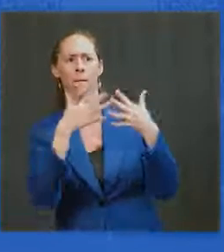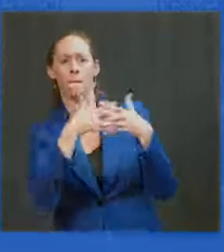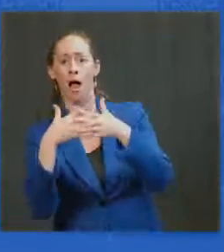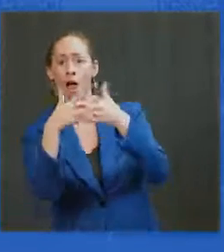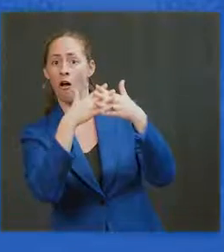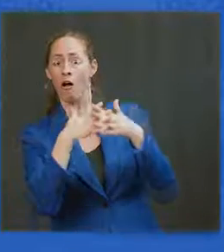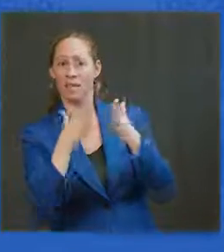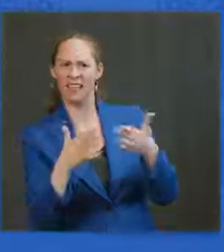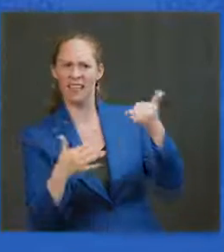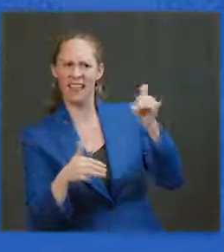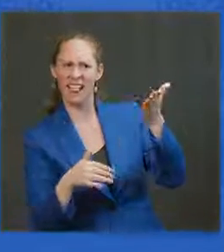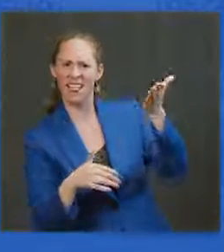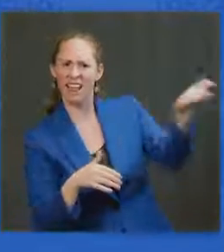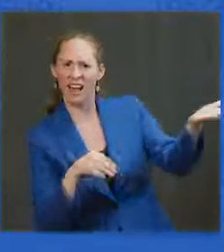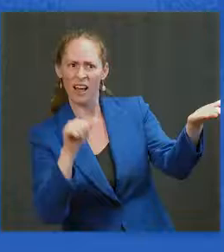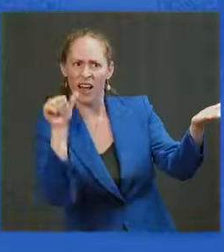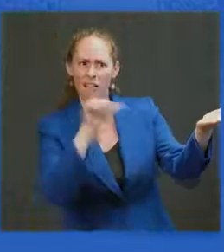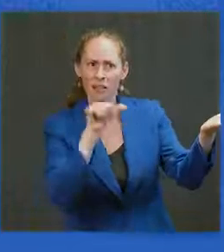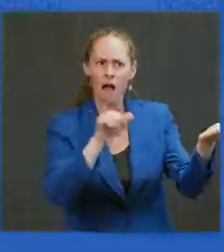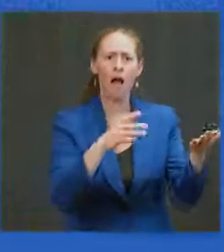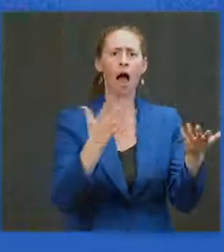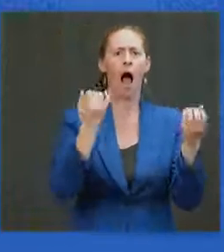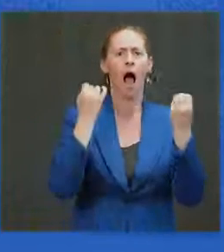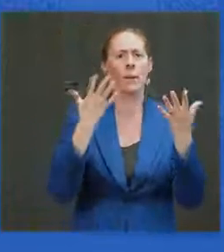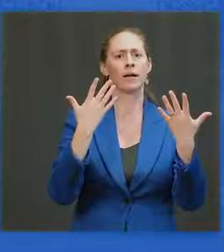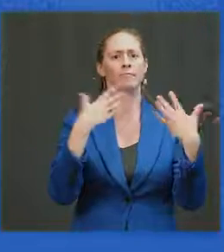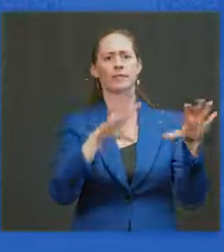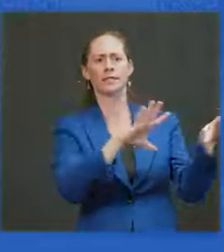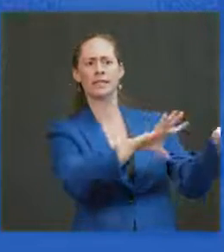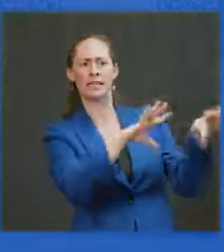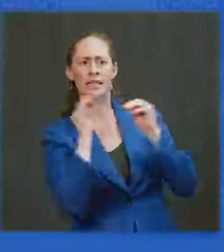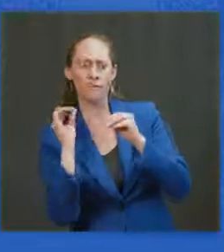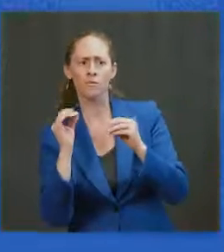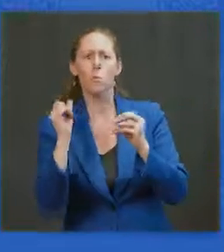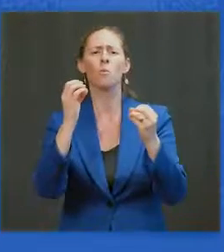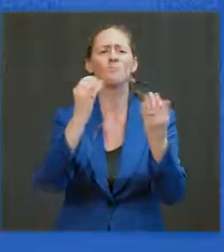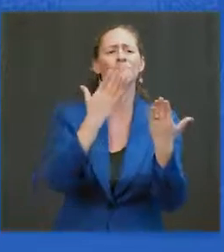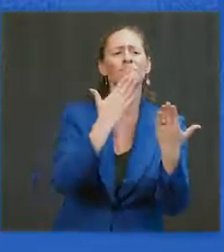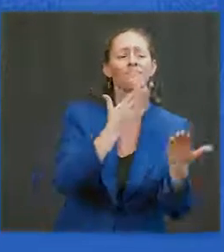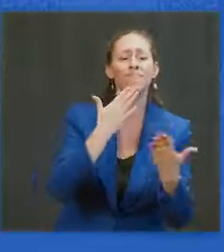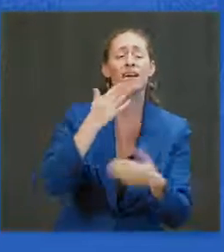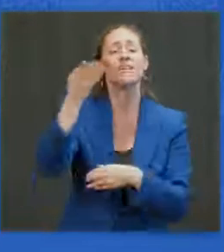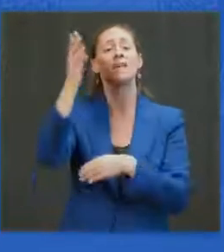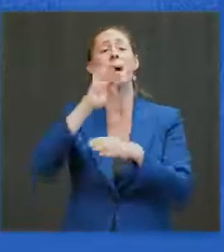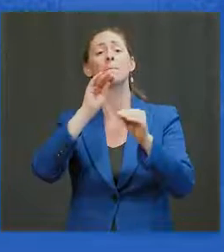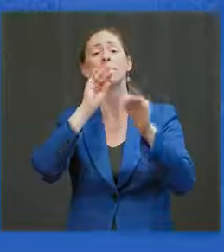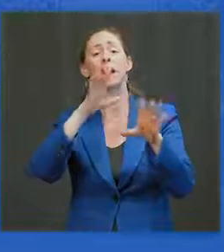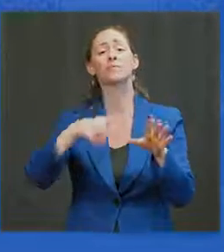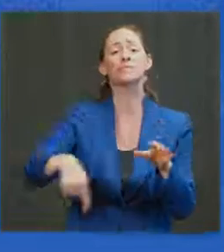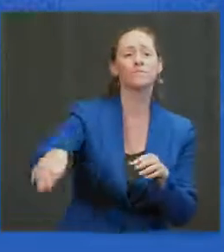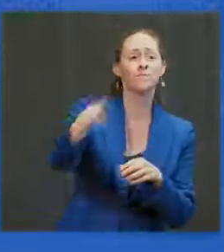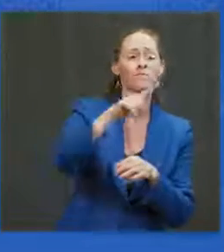how many have gone out, and what our projection is. So thank you again, and God bless you, and may God protect our